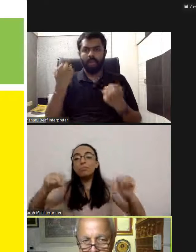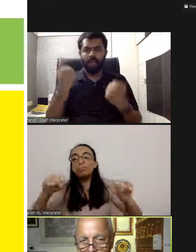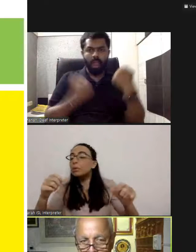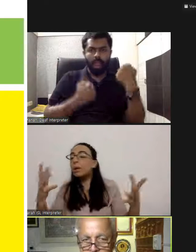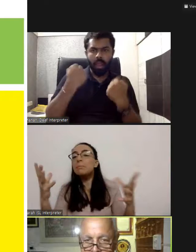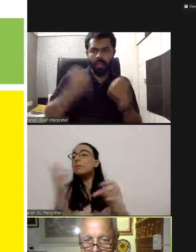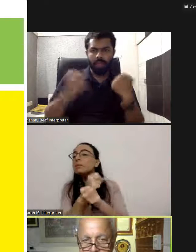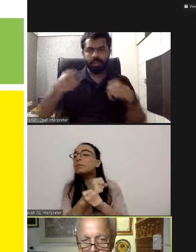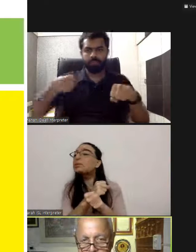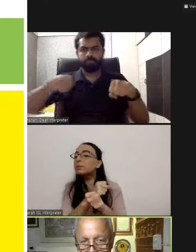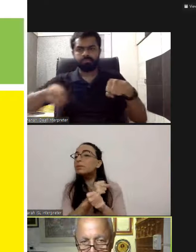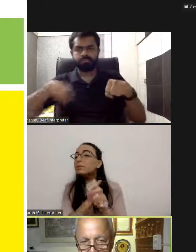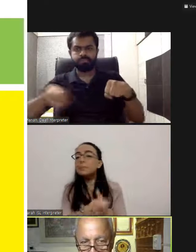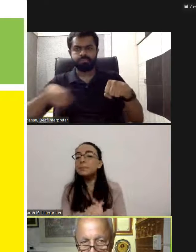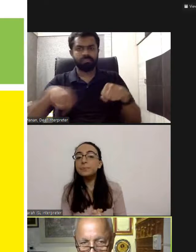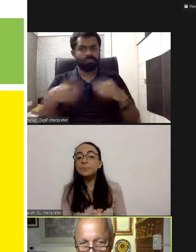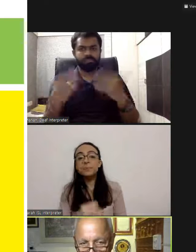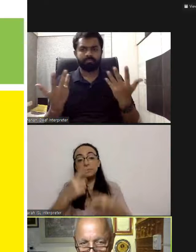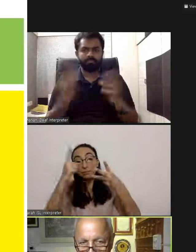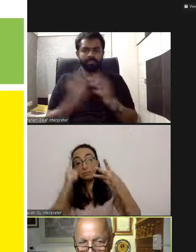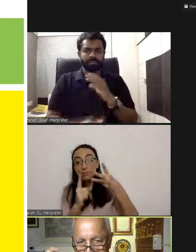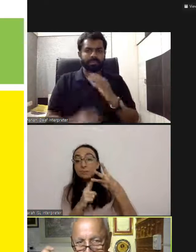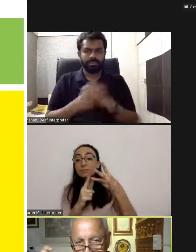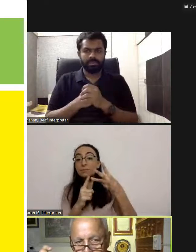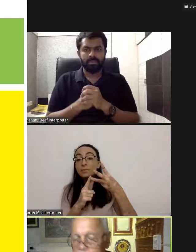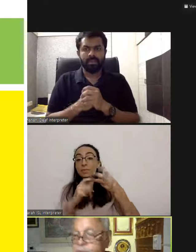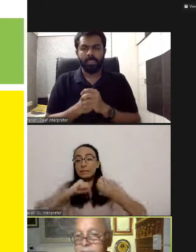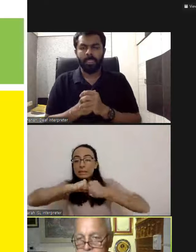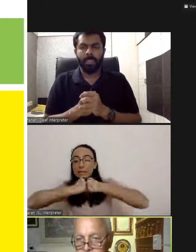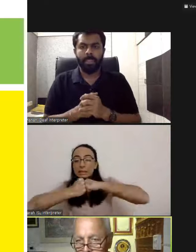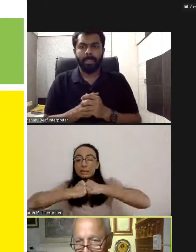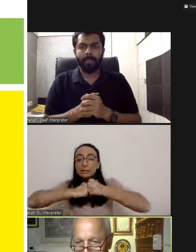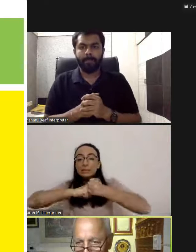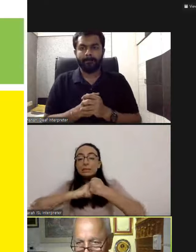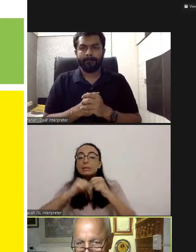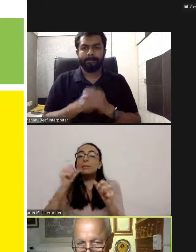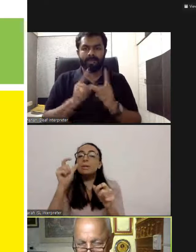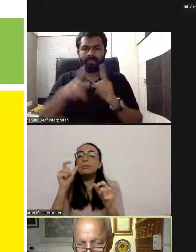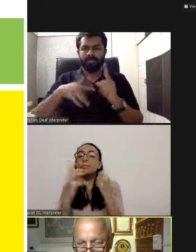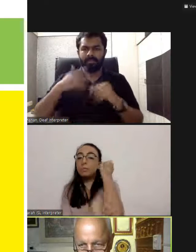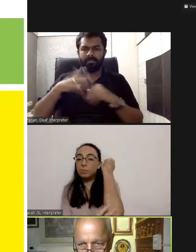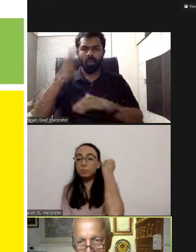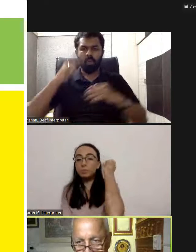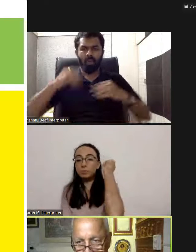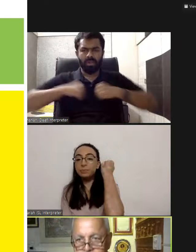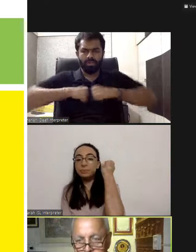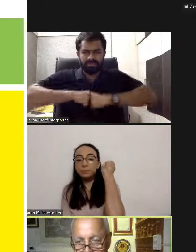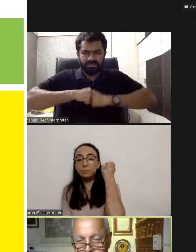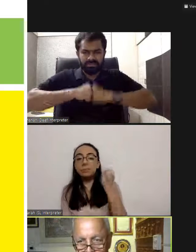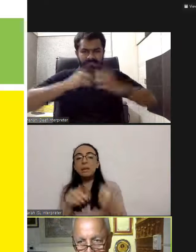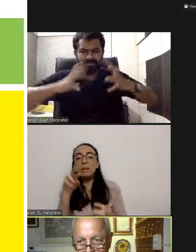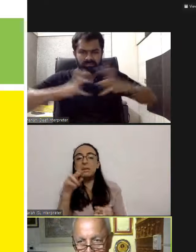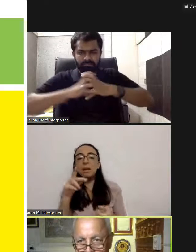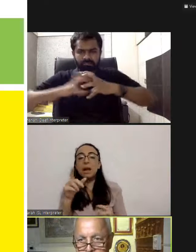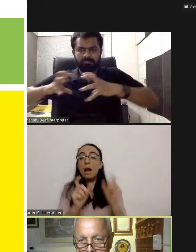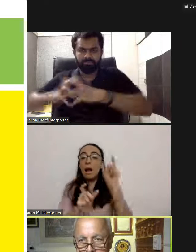Now we come to overcrowding poverty. Population growth, is a serious